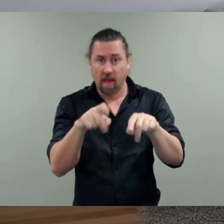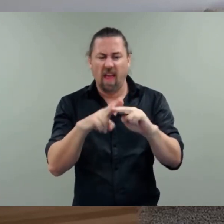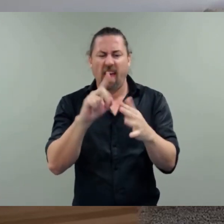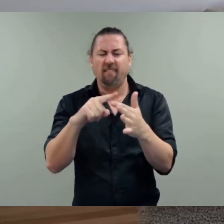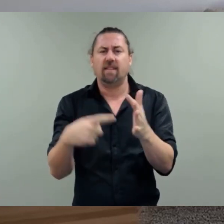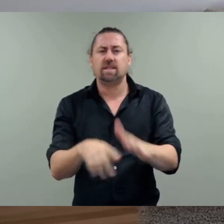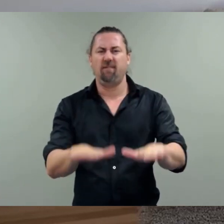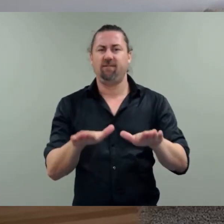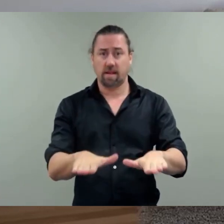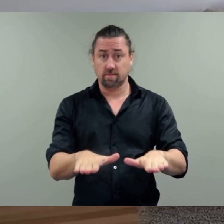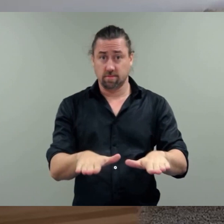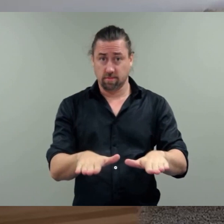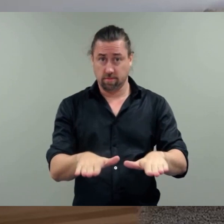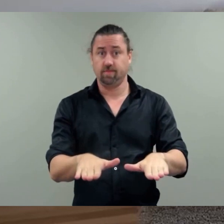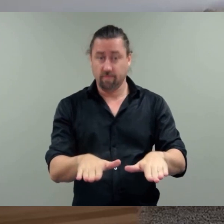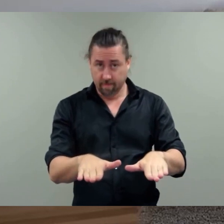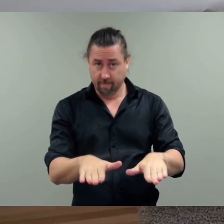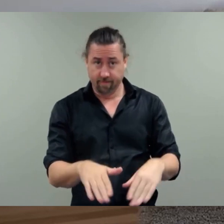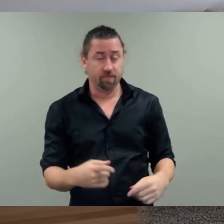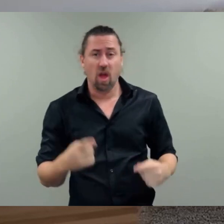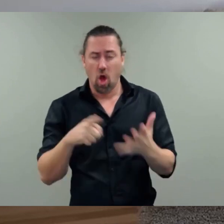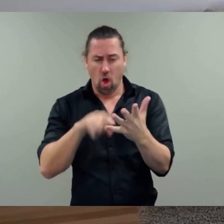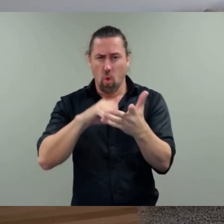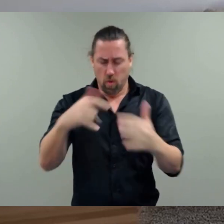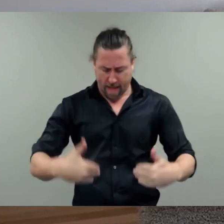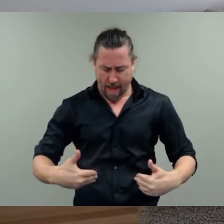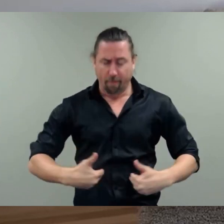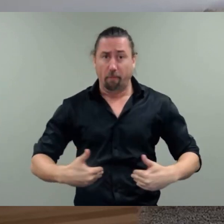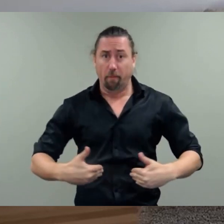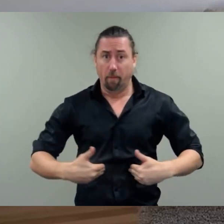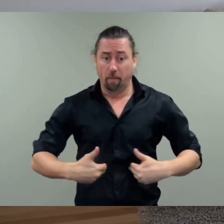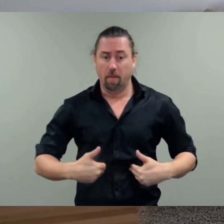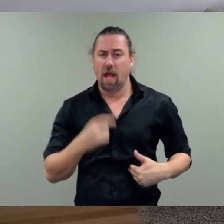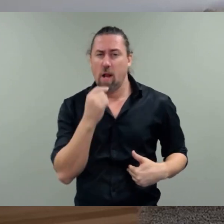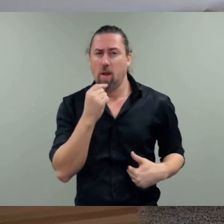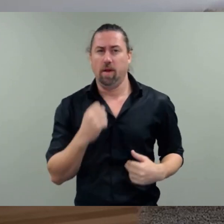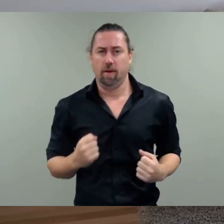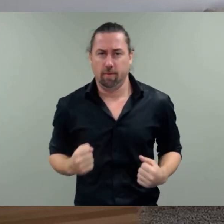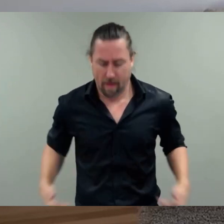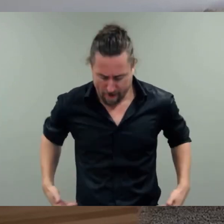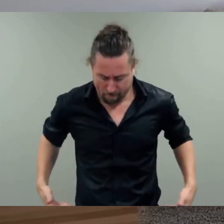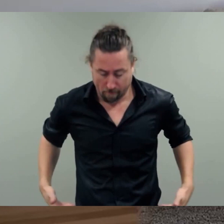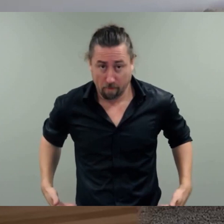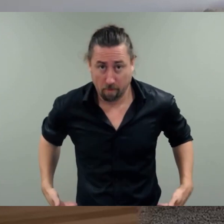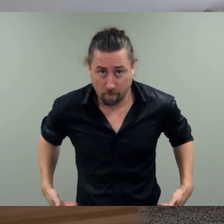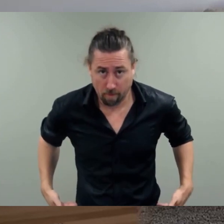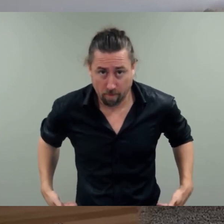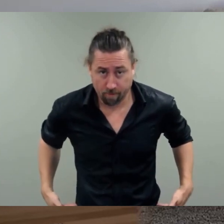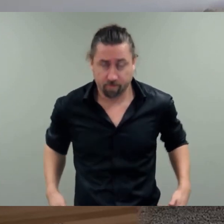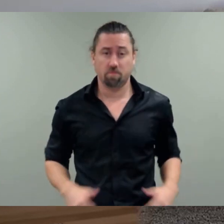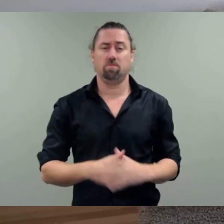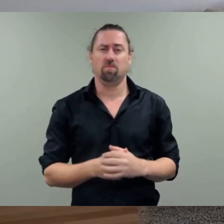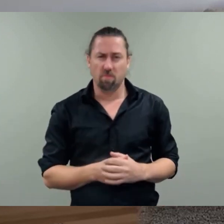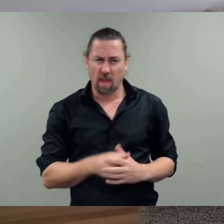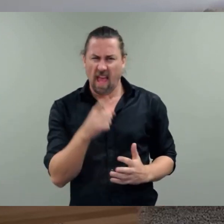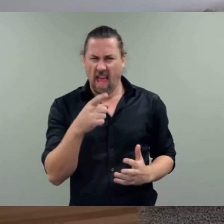angle and feet flat on the floor. We're going to engage our abdominal muscles and start to lean forward slightly at our hips.